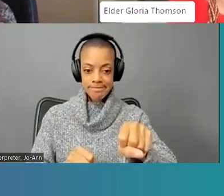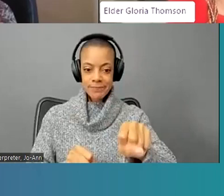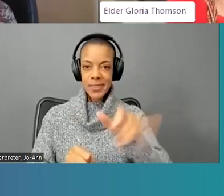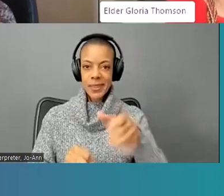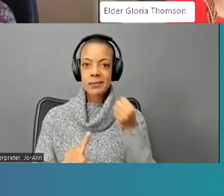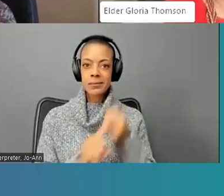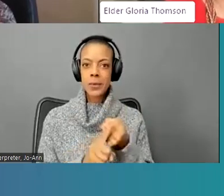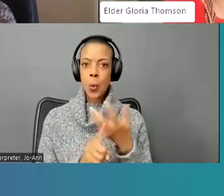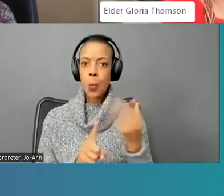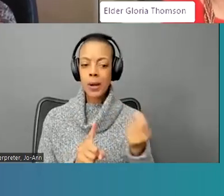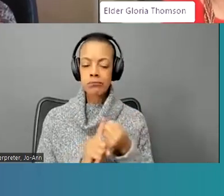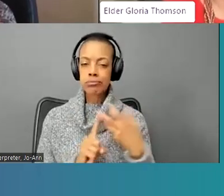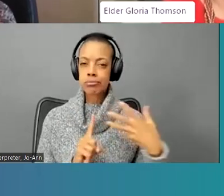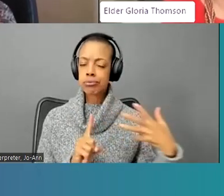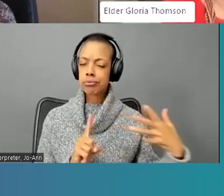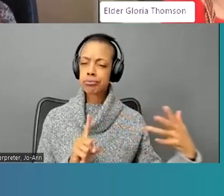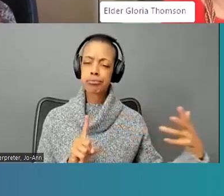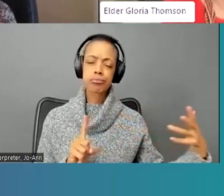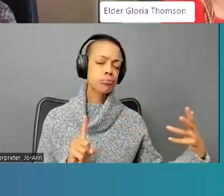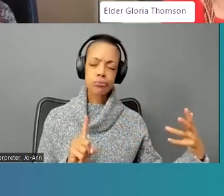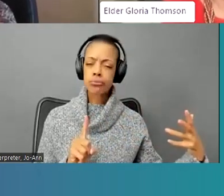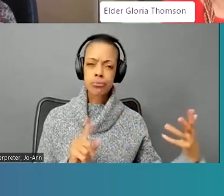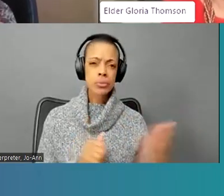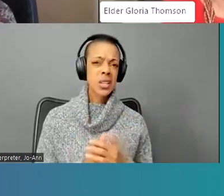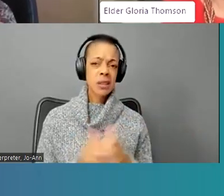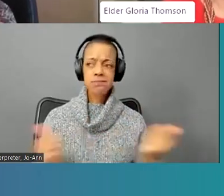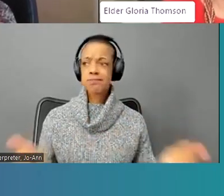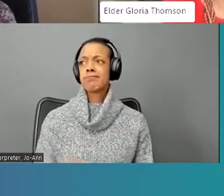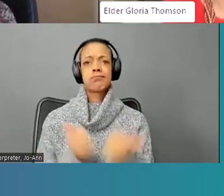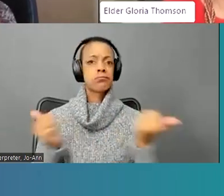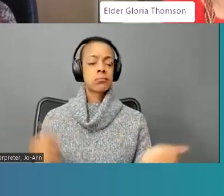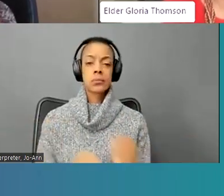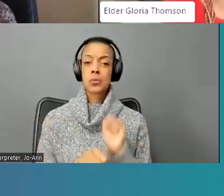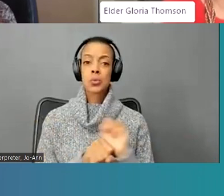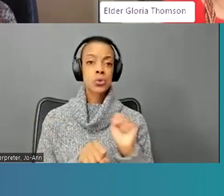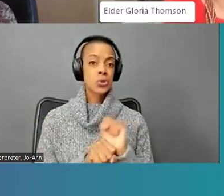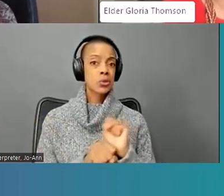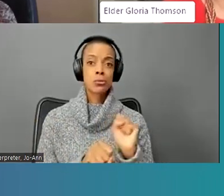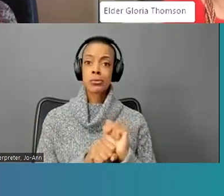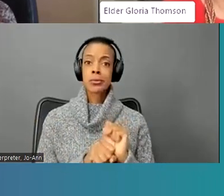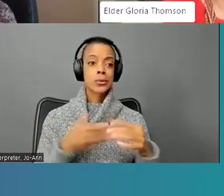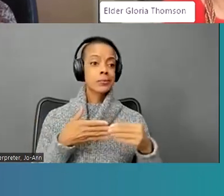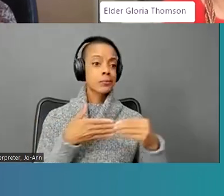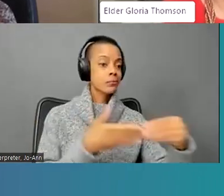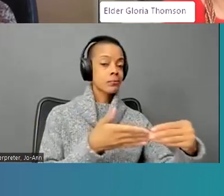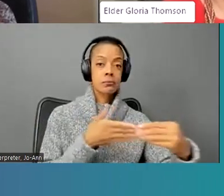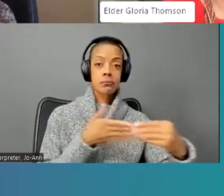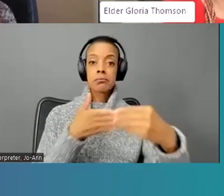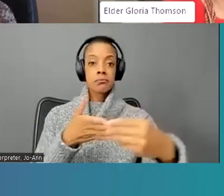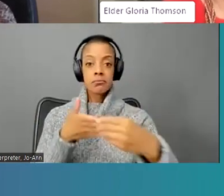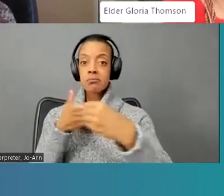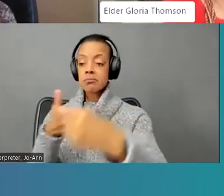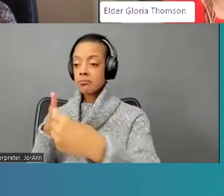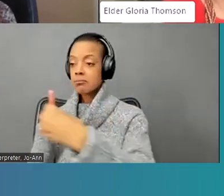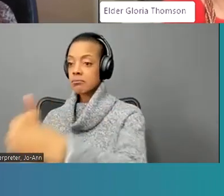So I've just had all of this extensive work, and it just led me into different areas in my life, and you know,